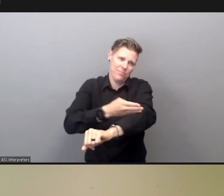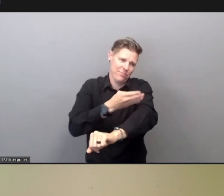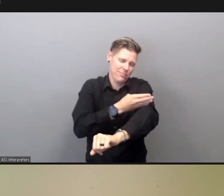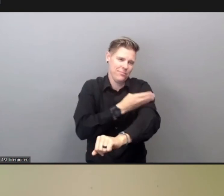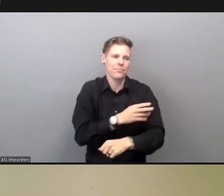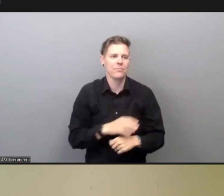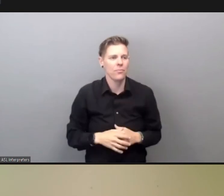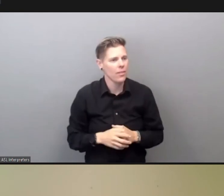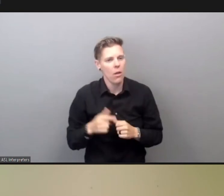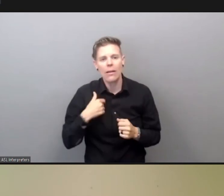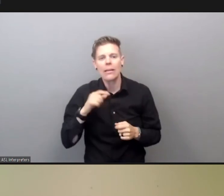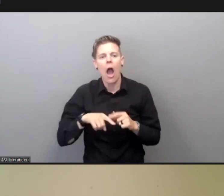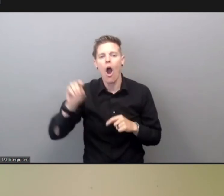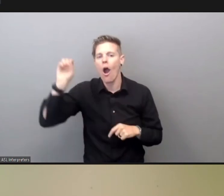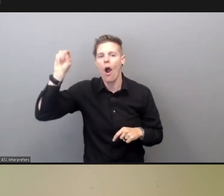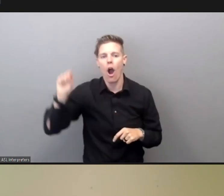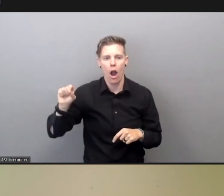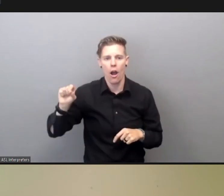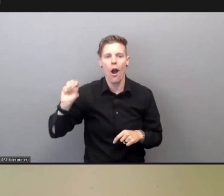Thanks.